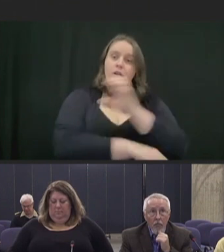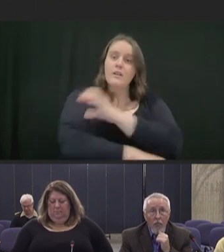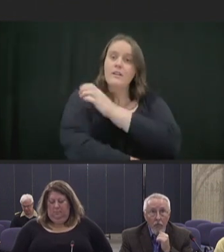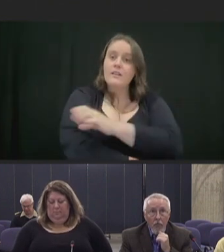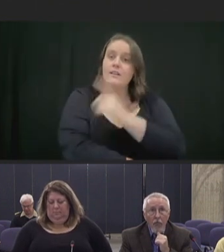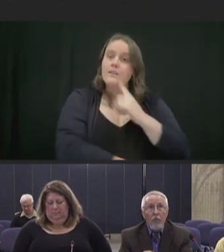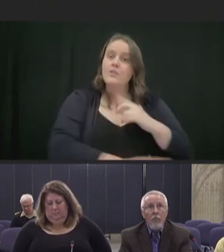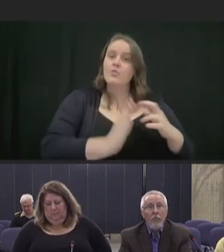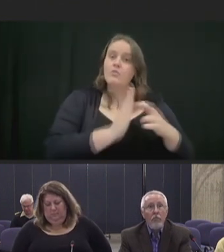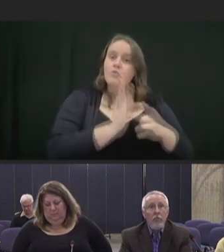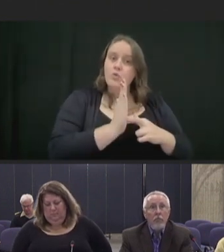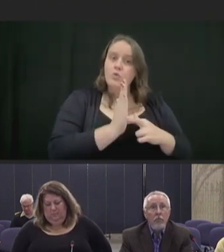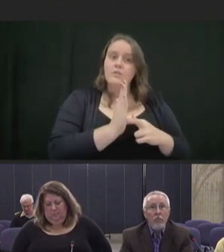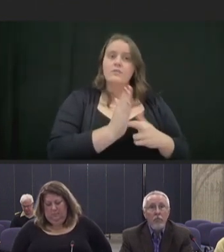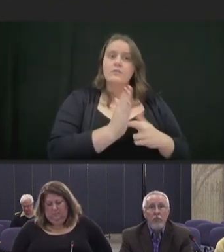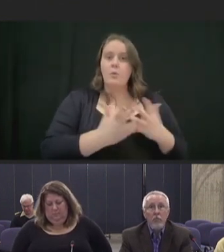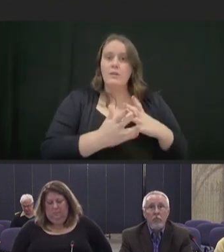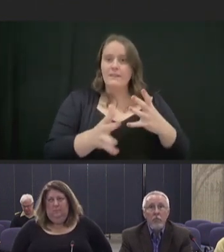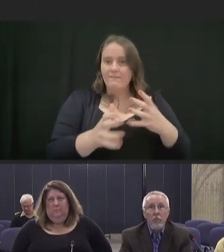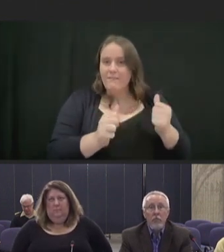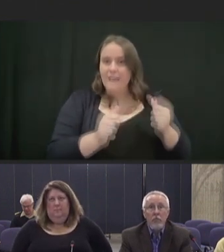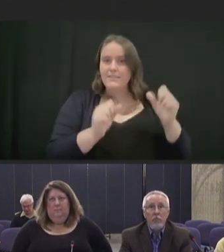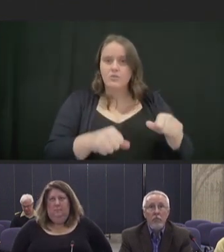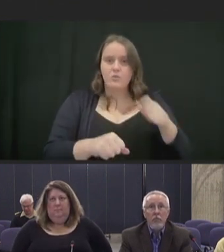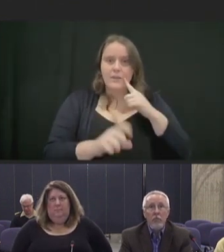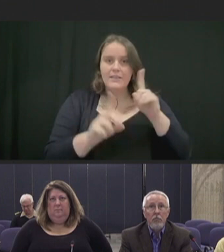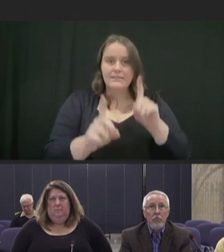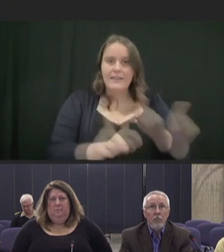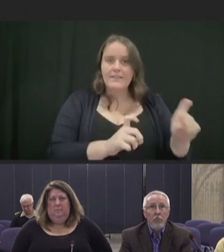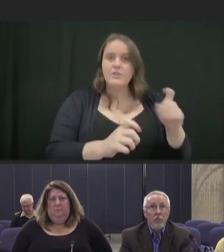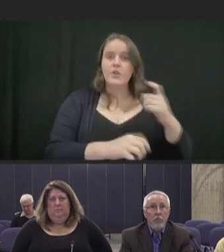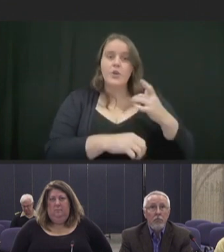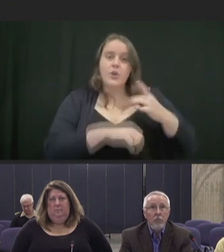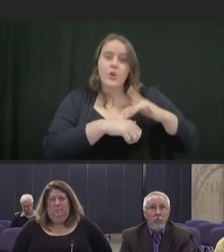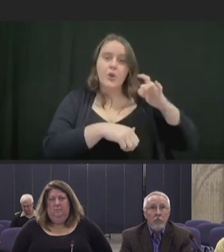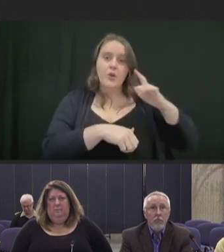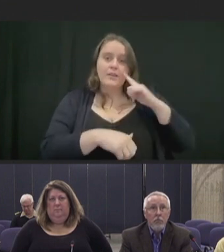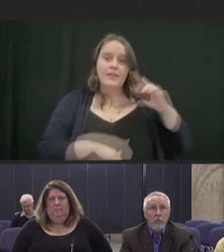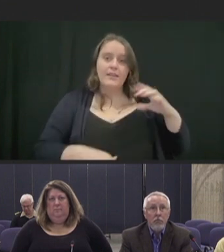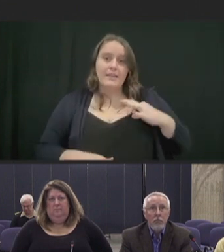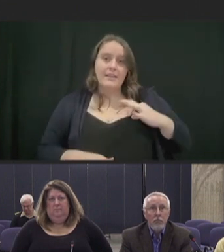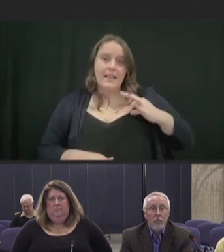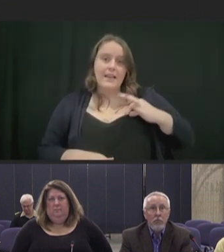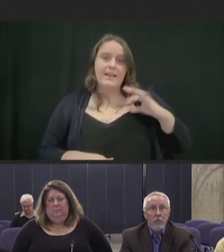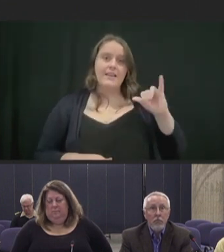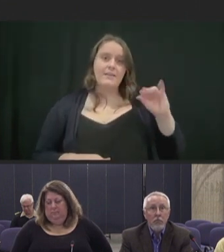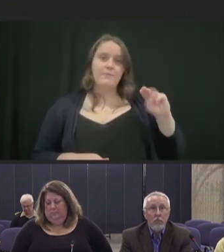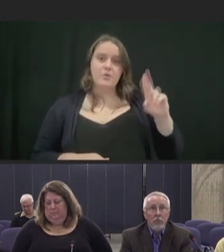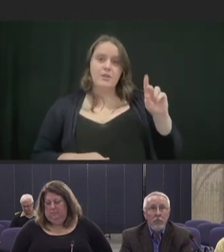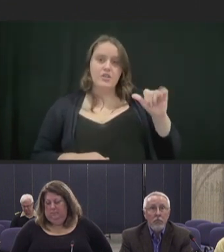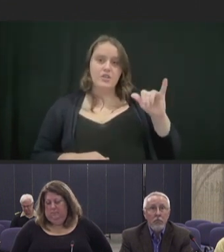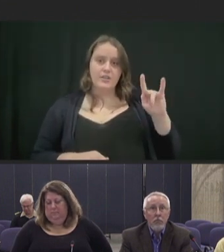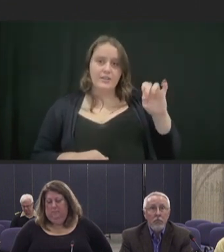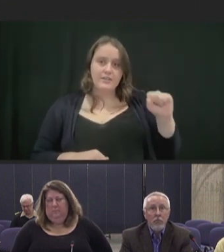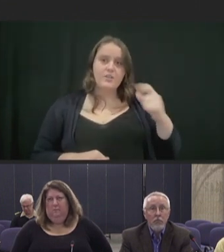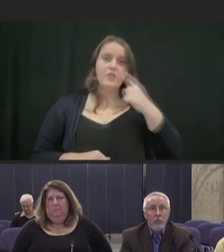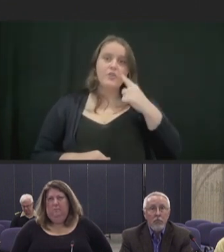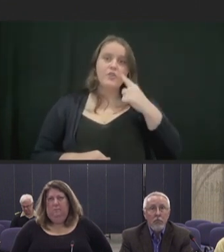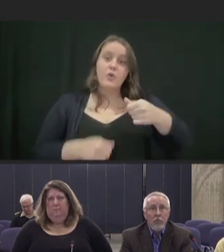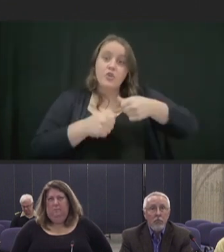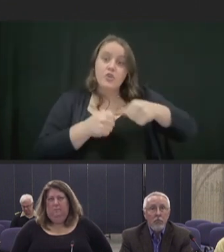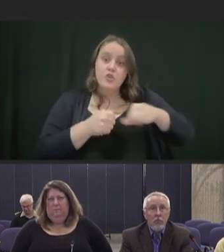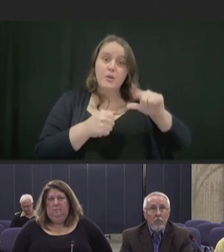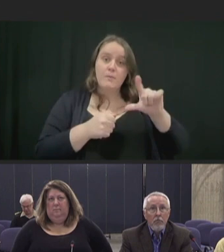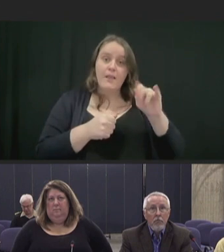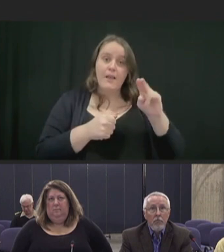testing early candidate immunogens to induce germline binding, for example, and you'll hear more about